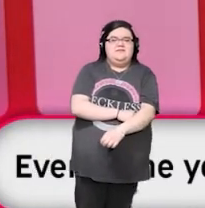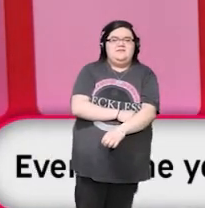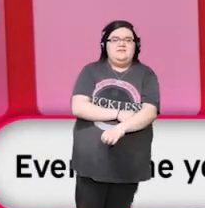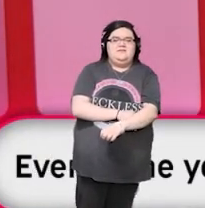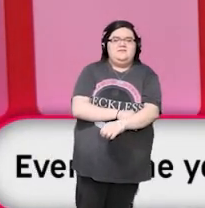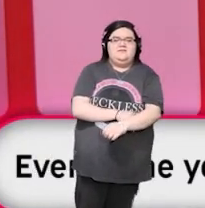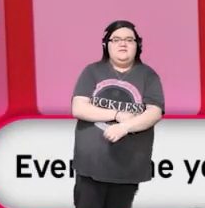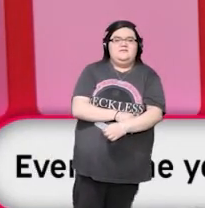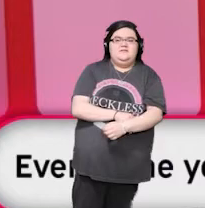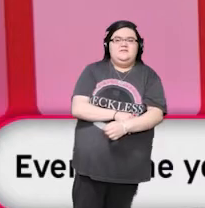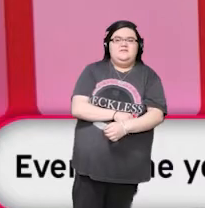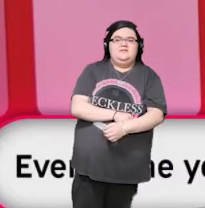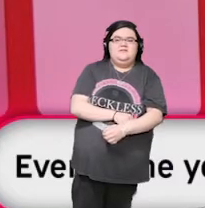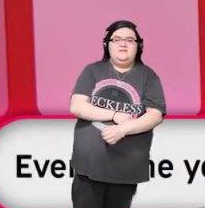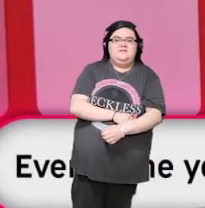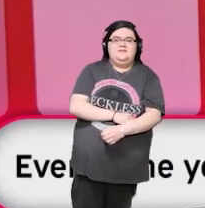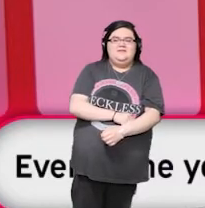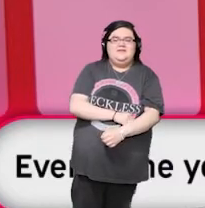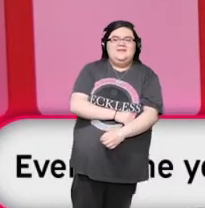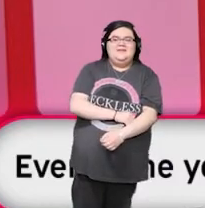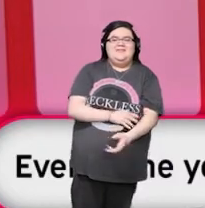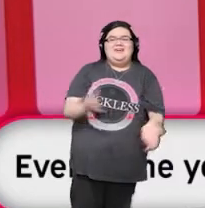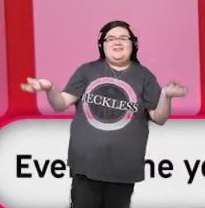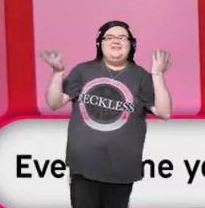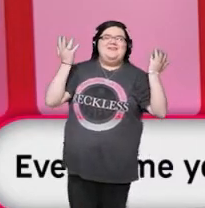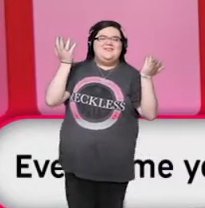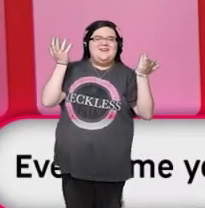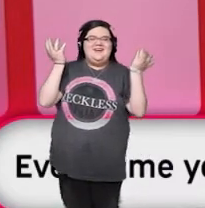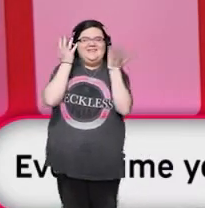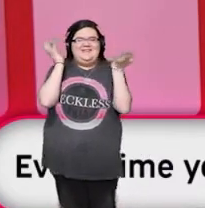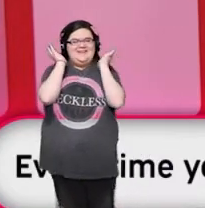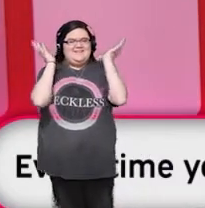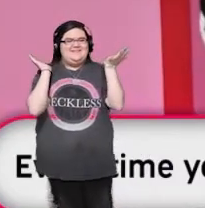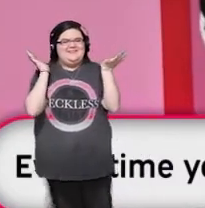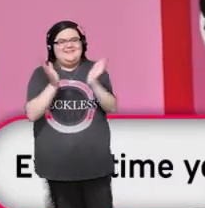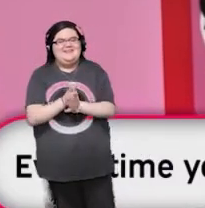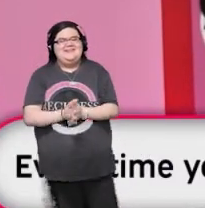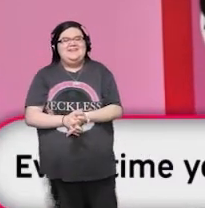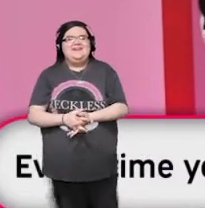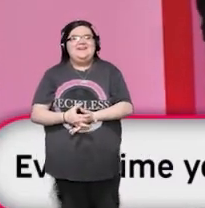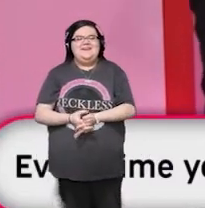life? Not a lot, which is fucking sad. That's what I'm saying. I'm like,